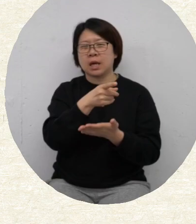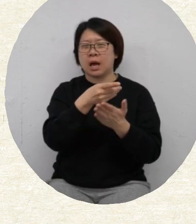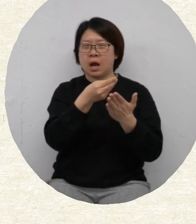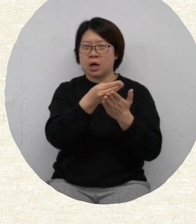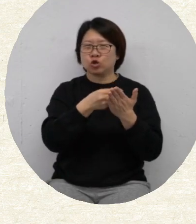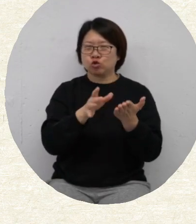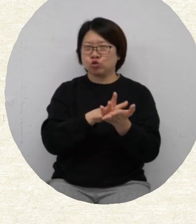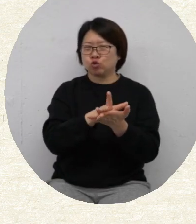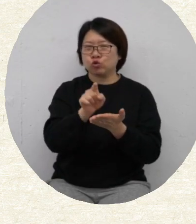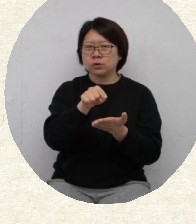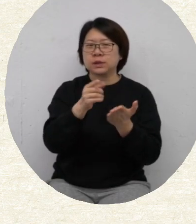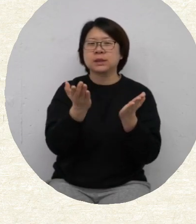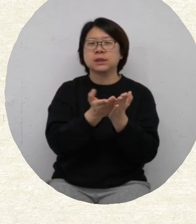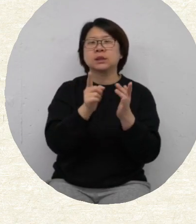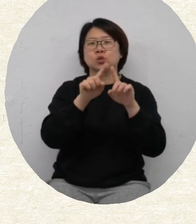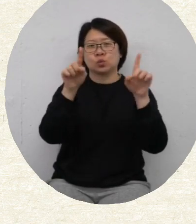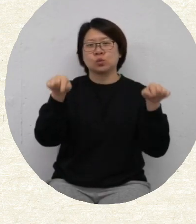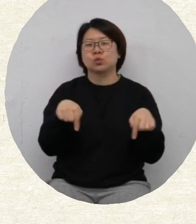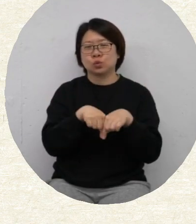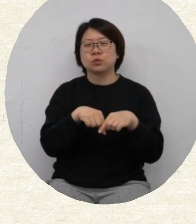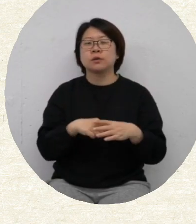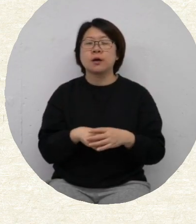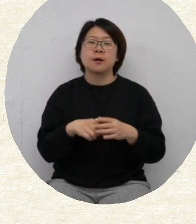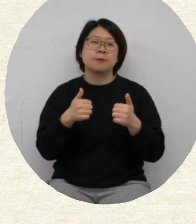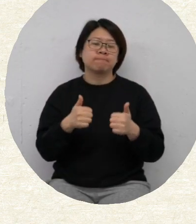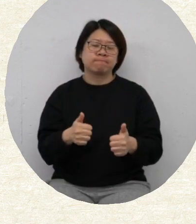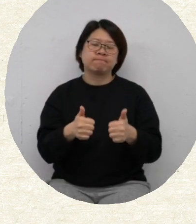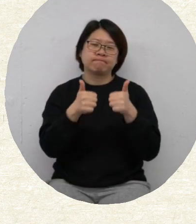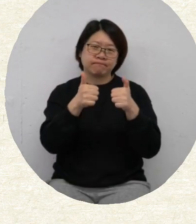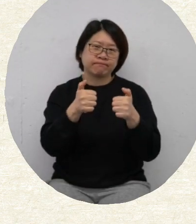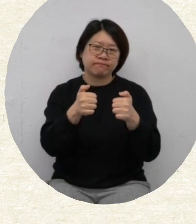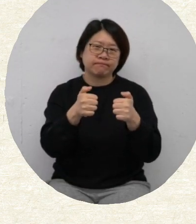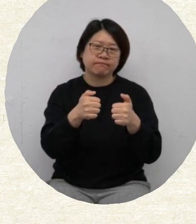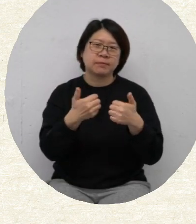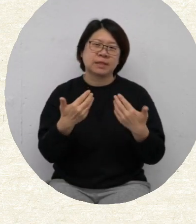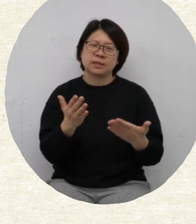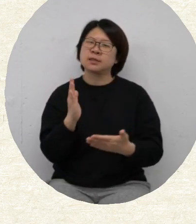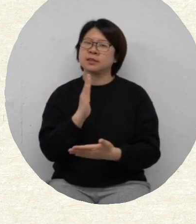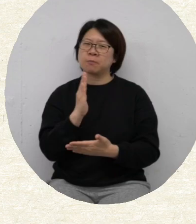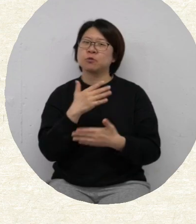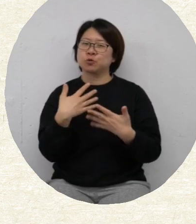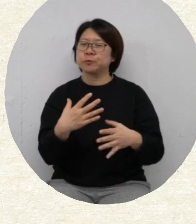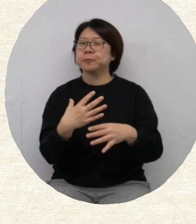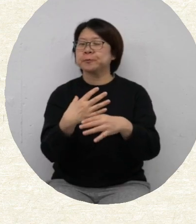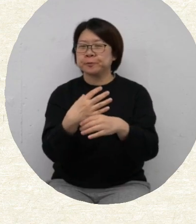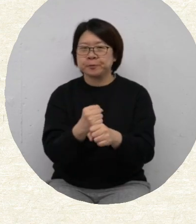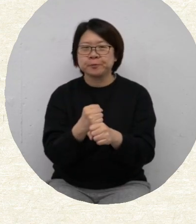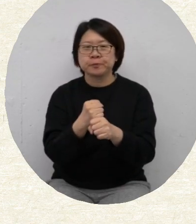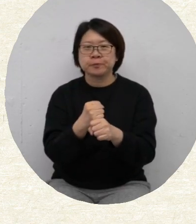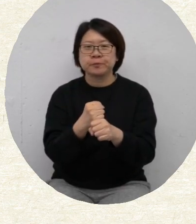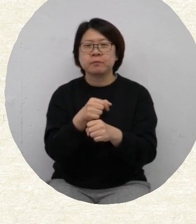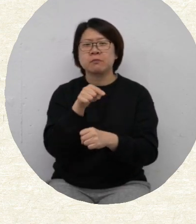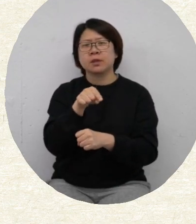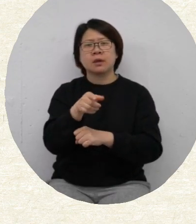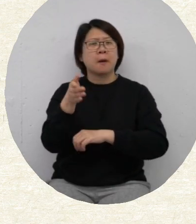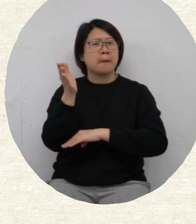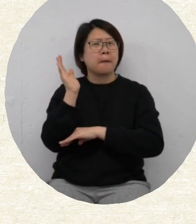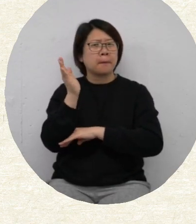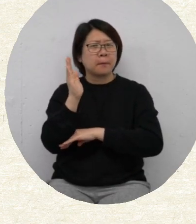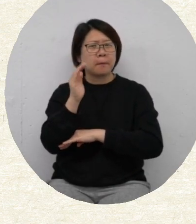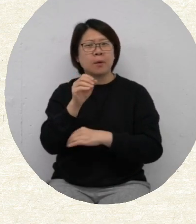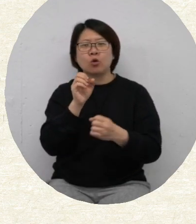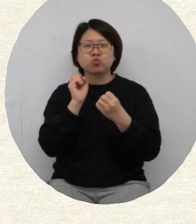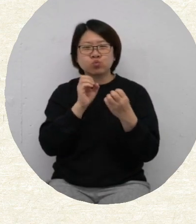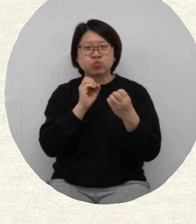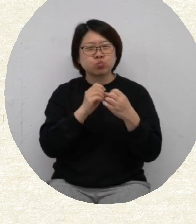Okay. So I guess, thank you very much. I guess that probably concludes our talk